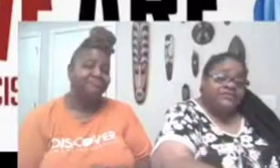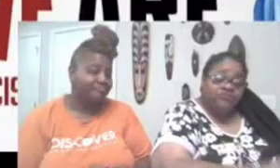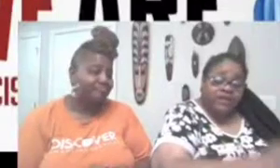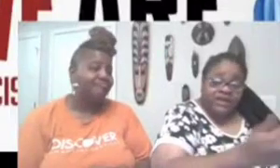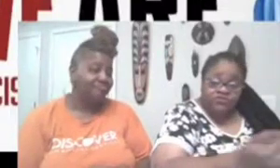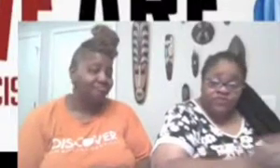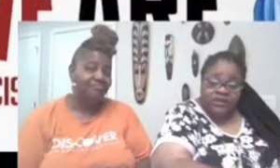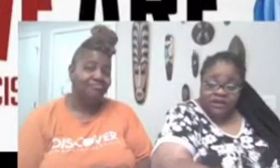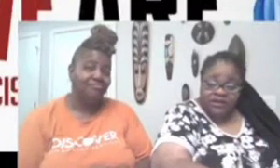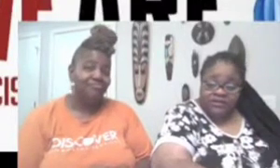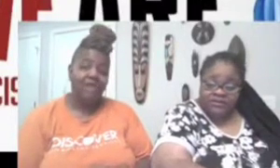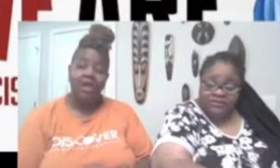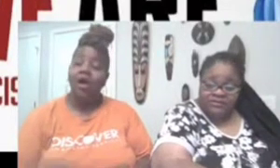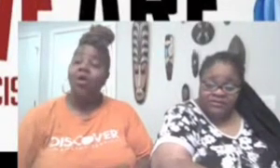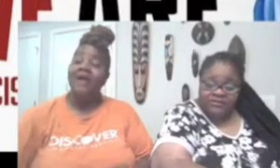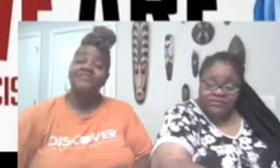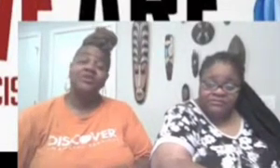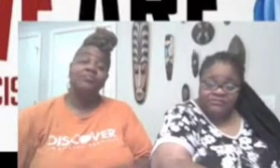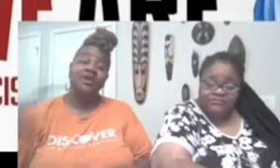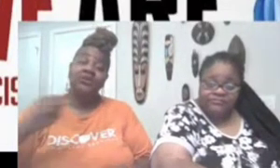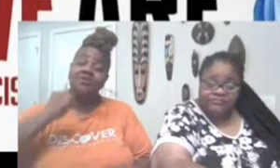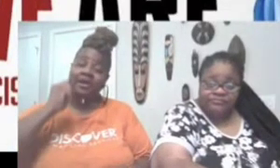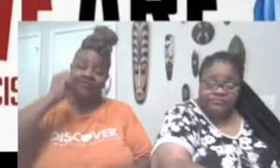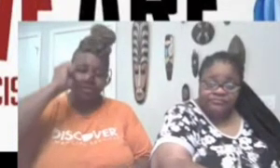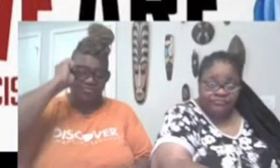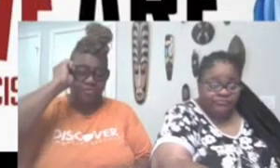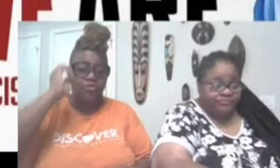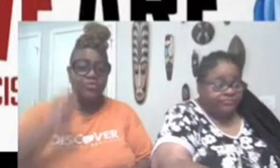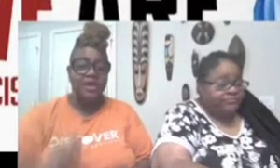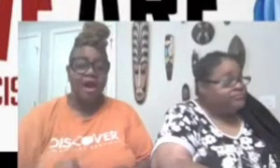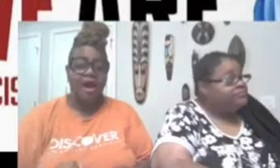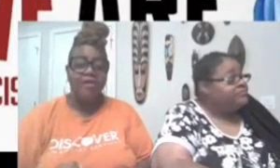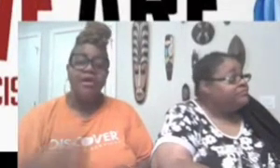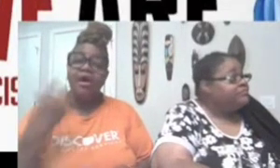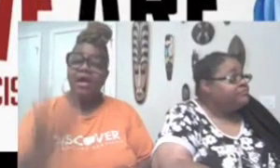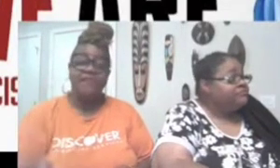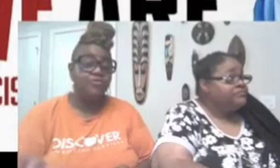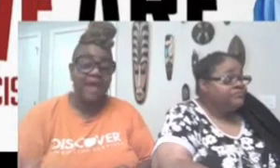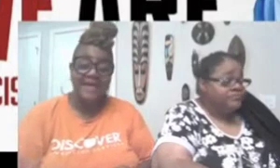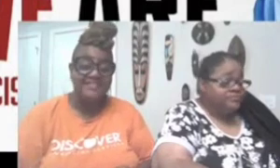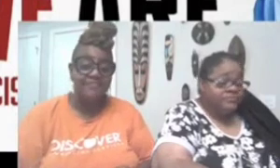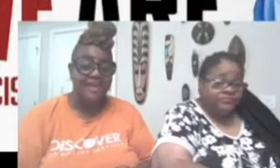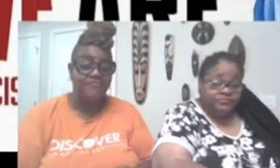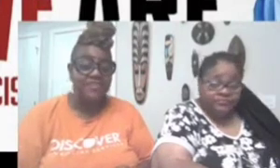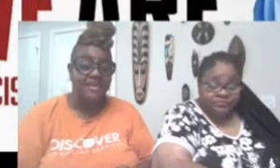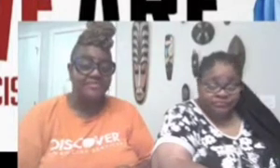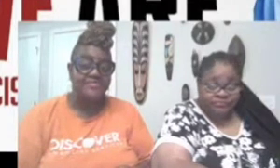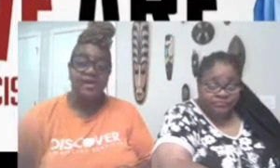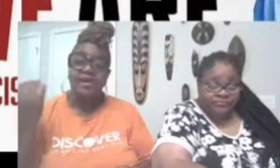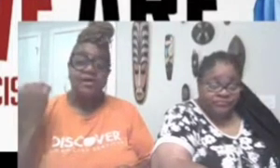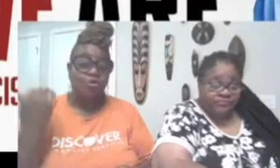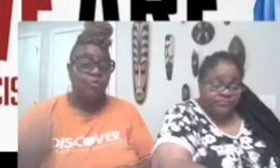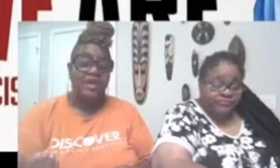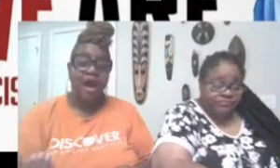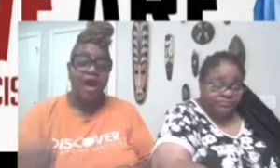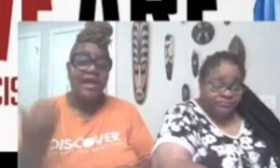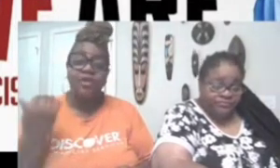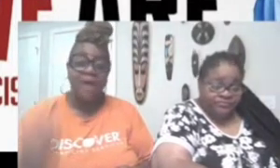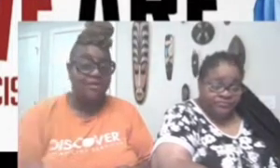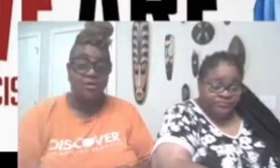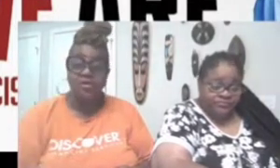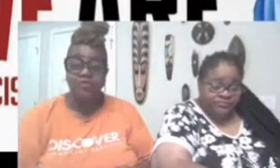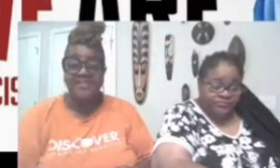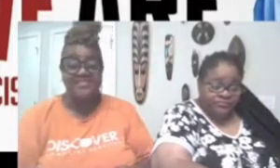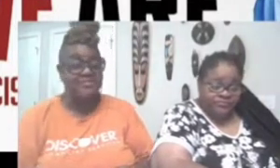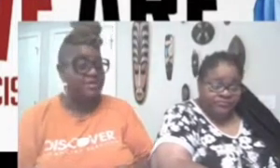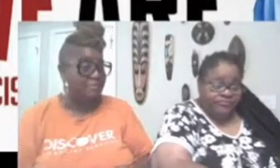All right. So you got Who We Are. Oh, I just want to bring another excerpt from Who We Are. If you guys have Netflix, Who We Are, a